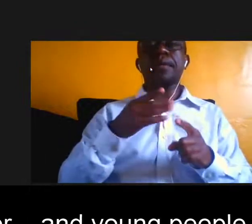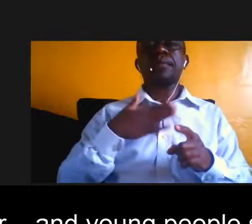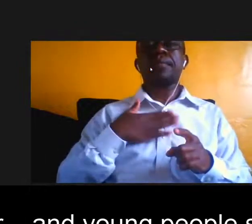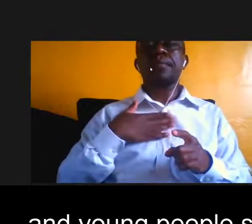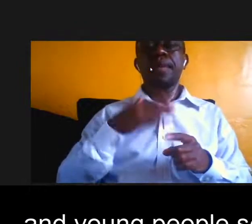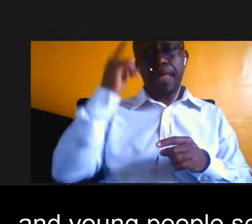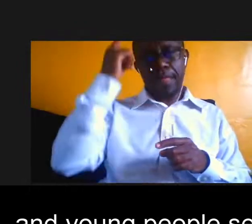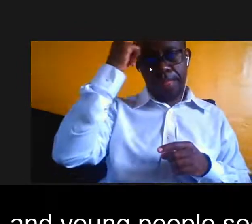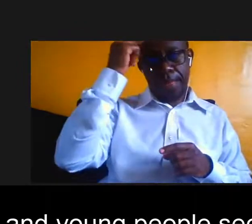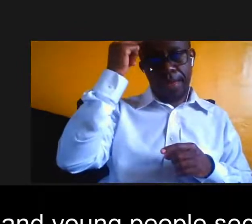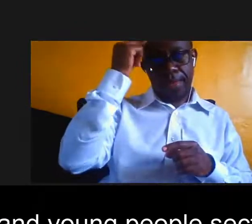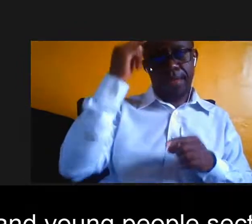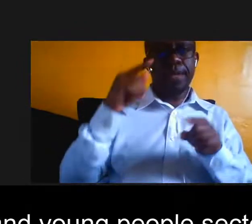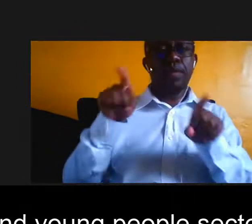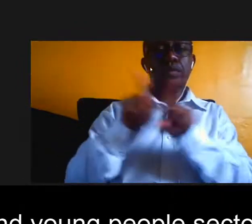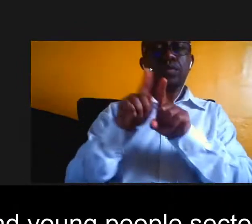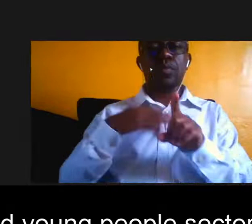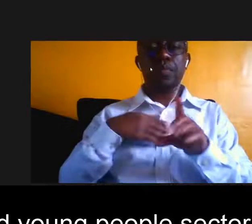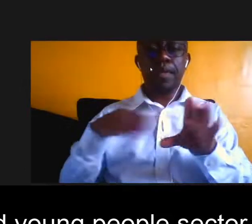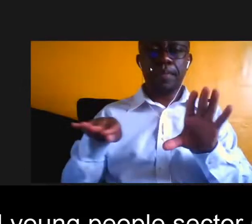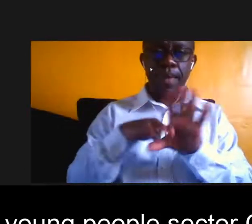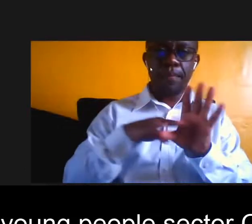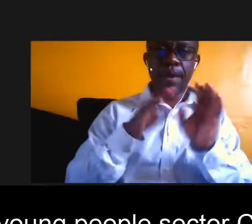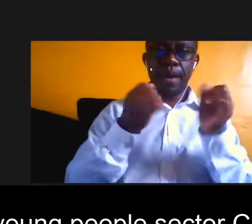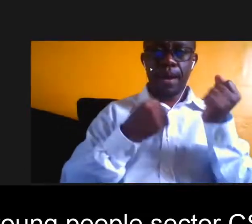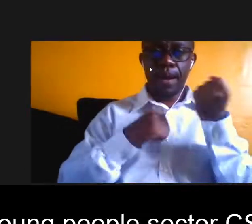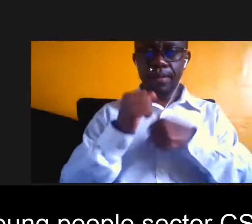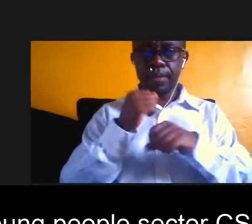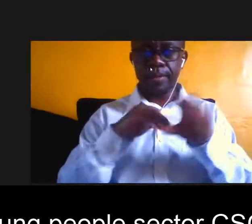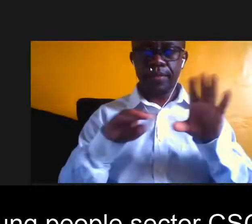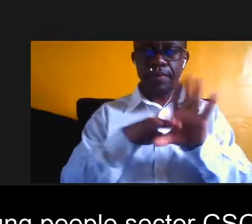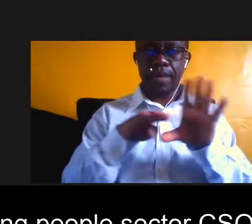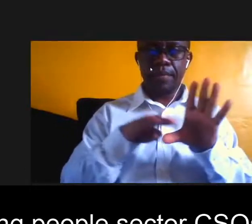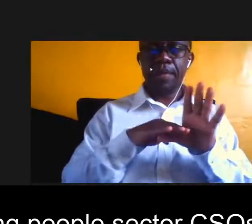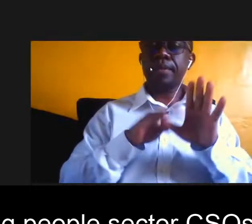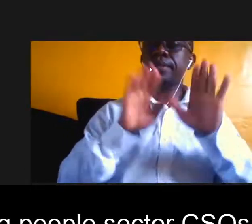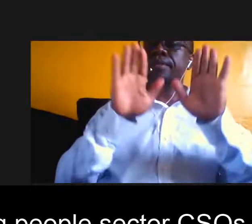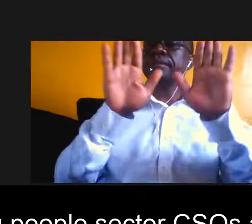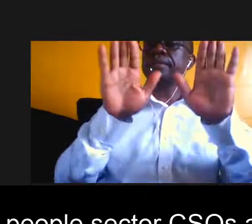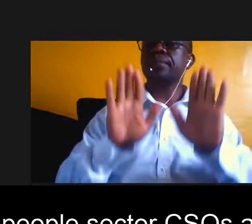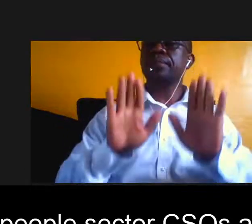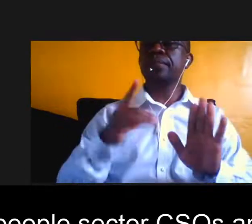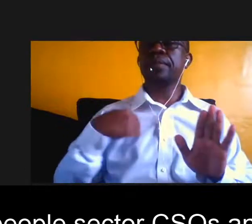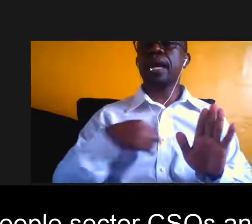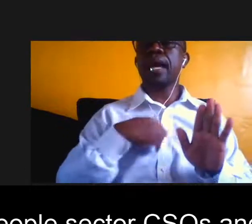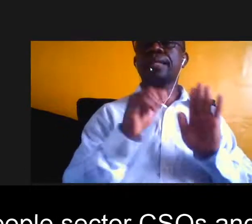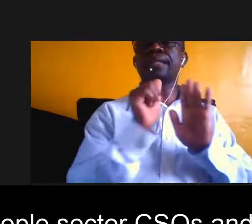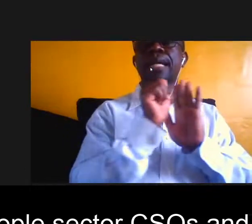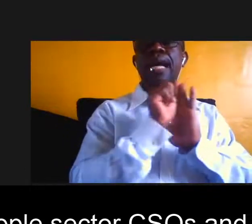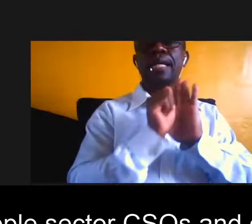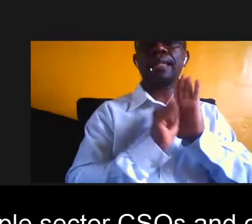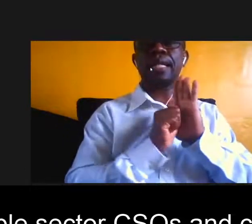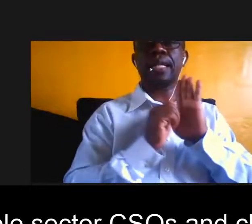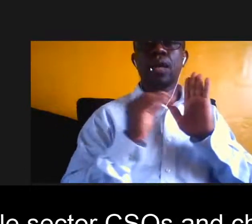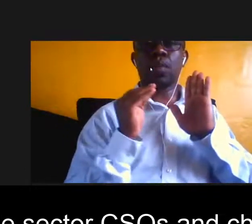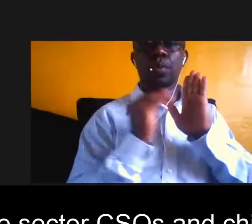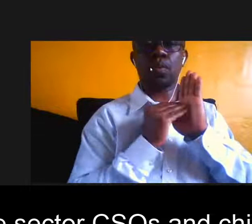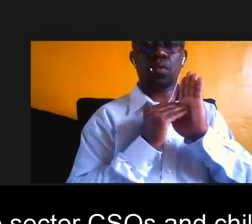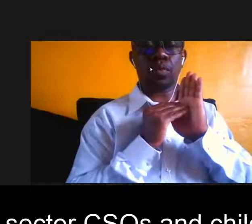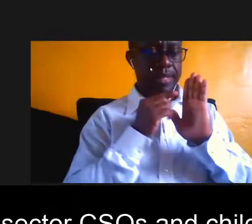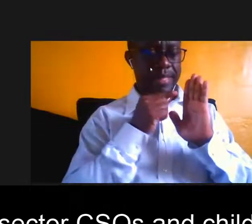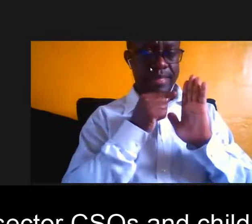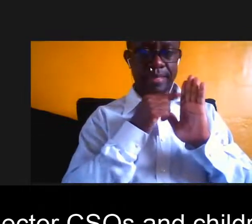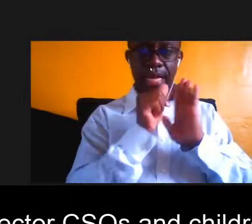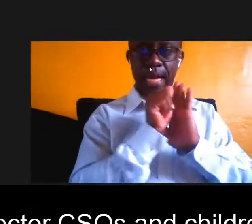member, an active member, that we set the agenda that needs to be done. So we're not taking